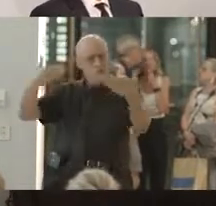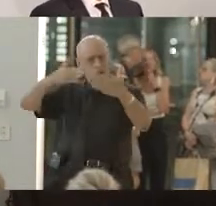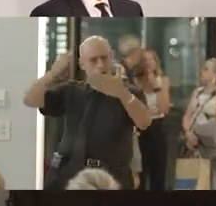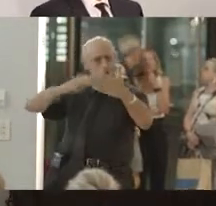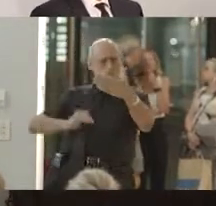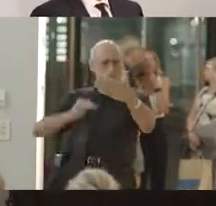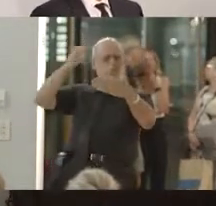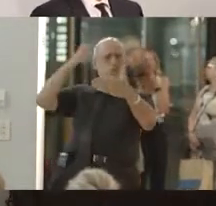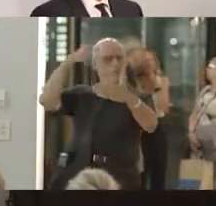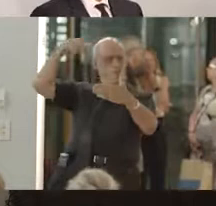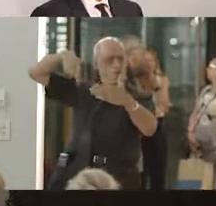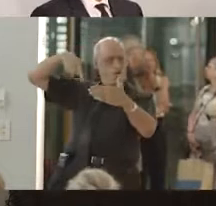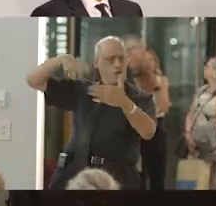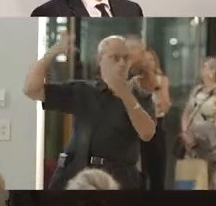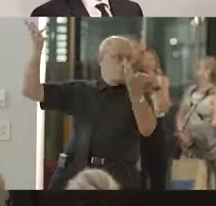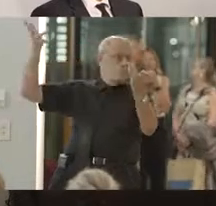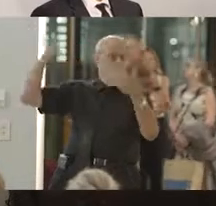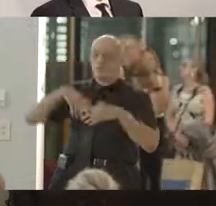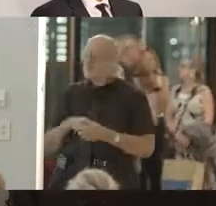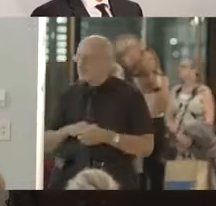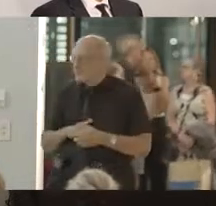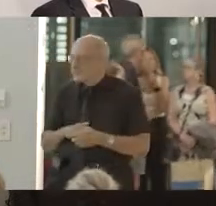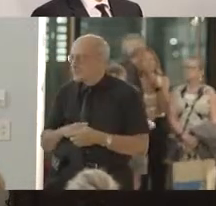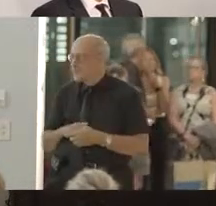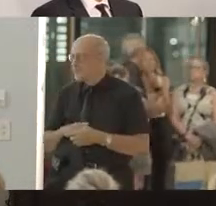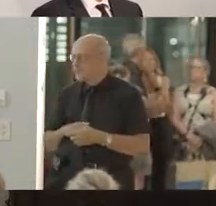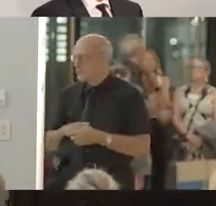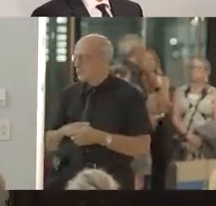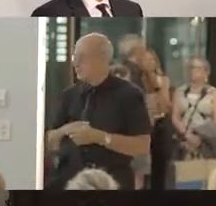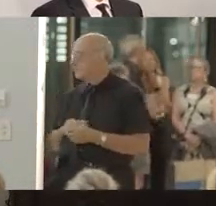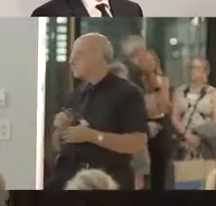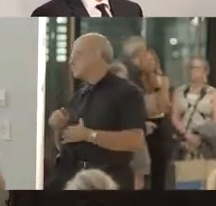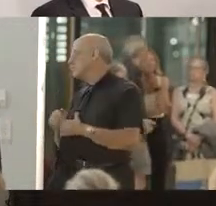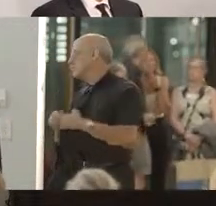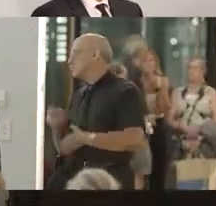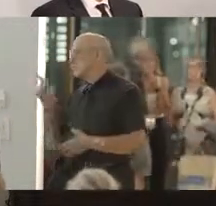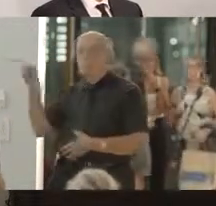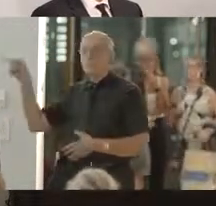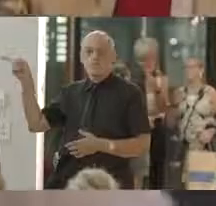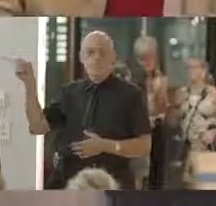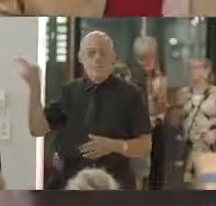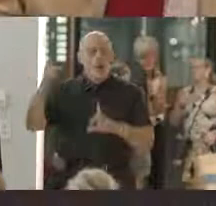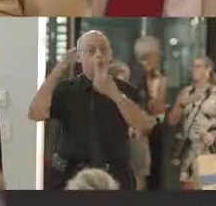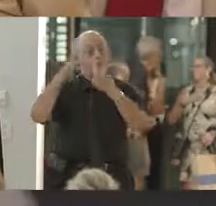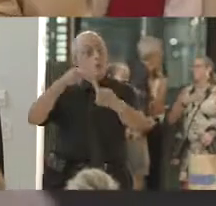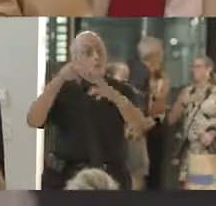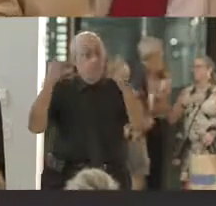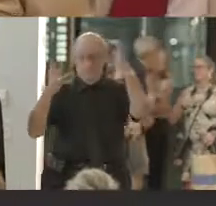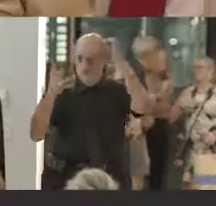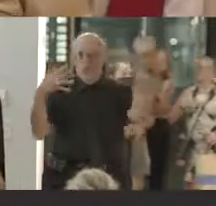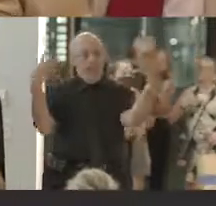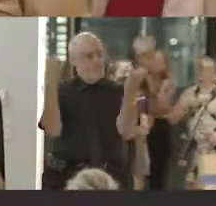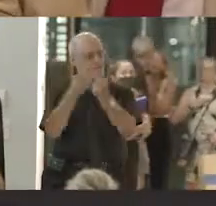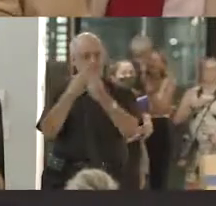What's the rationale for elevating the kids' park, which is behind the wall? So the idea here is